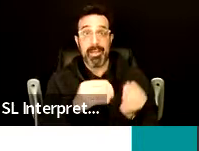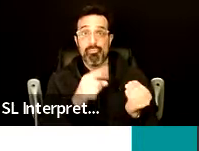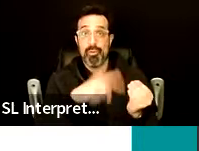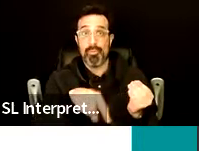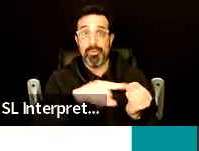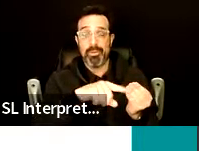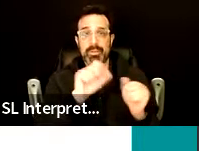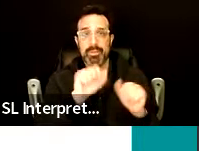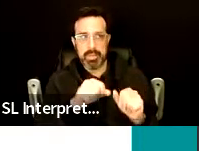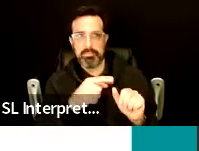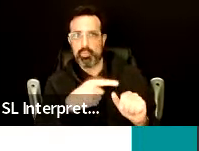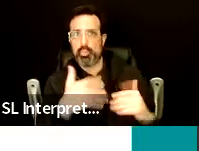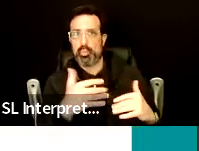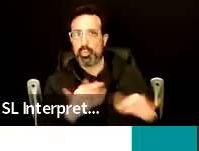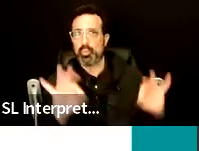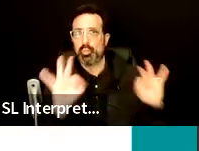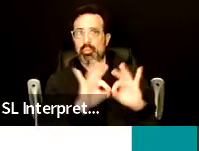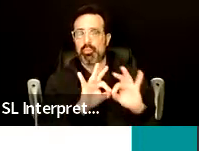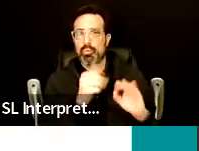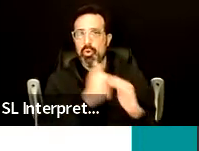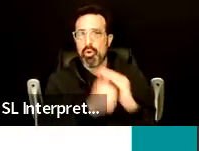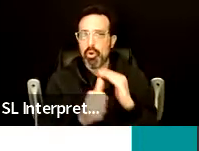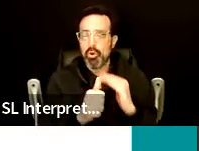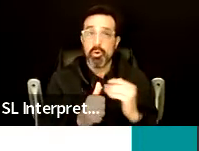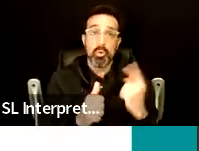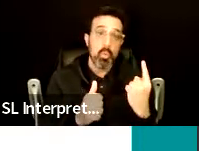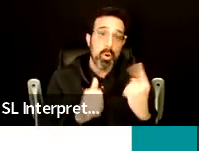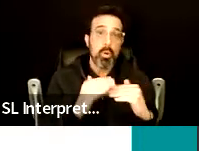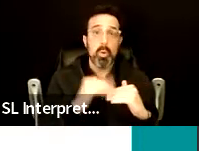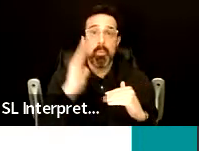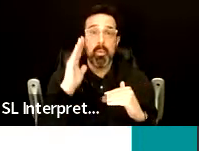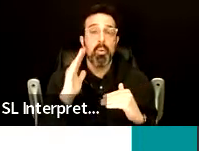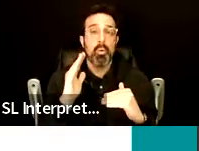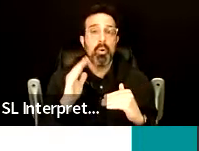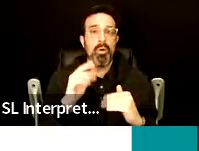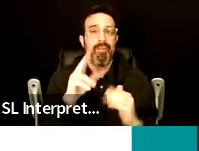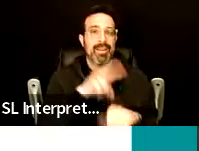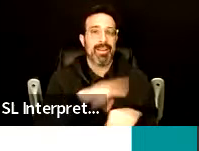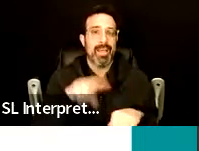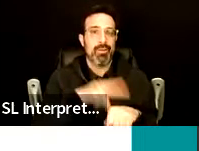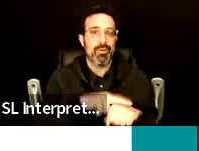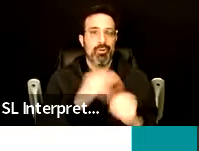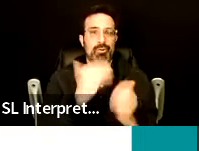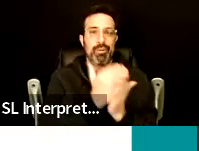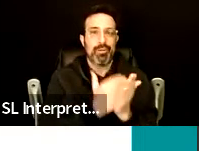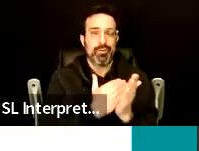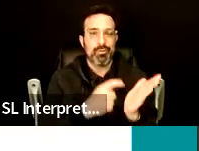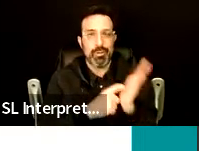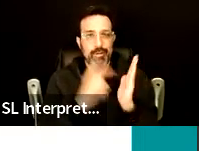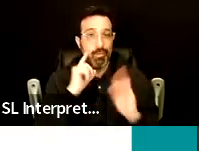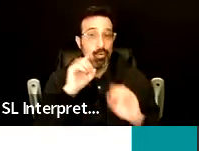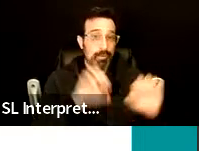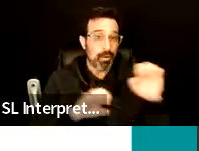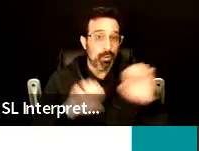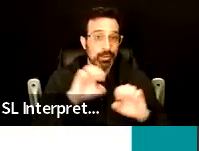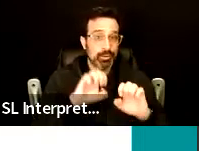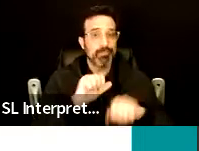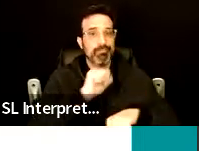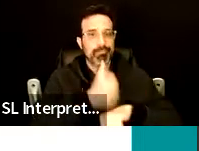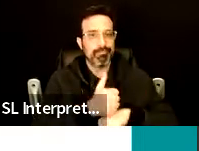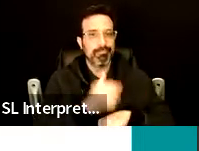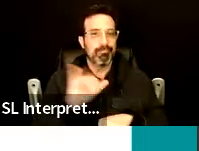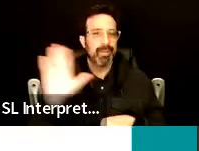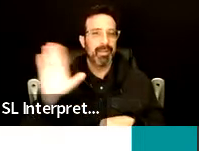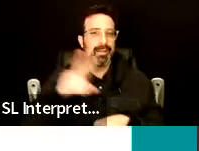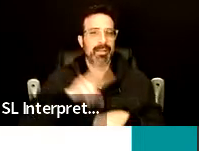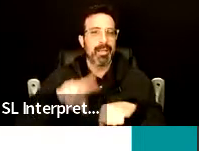be shown to be significant under one or more of the National Register criteria for evaluation as established by the National